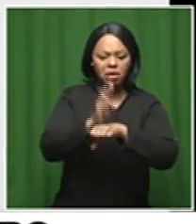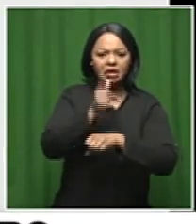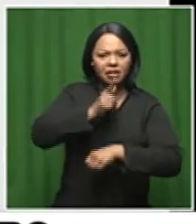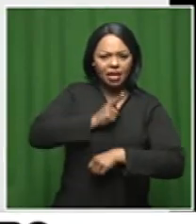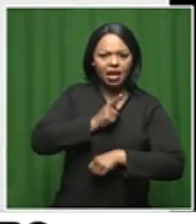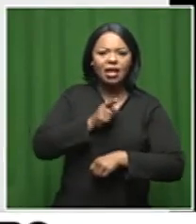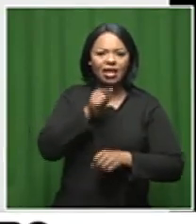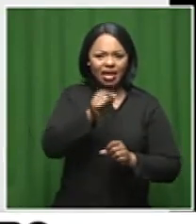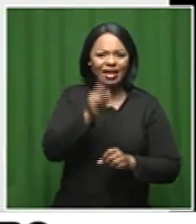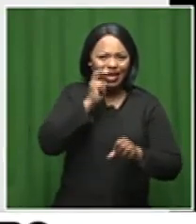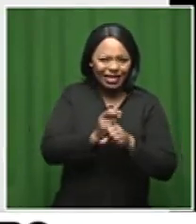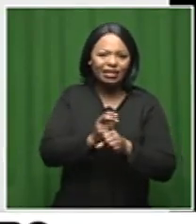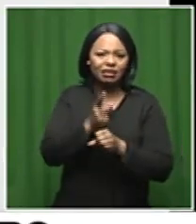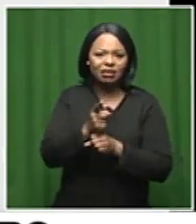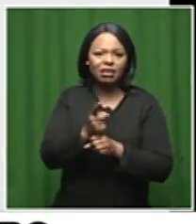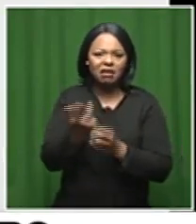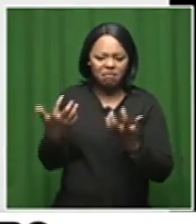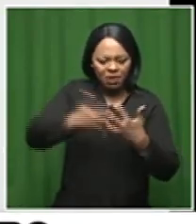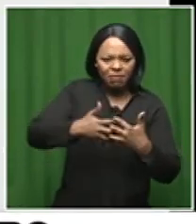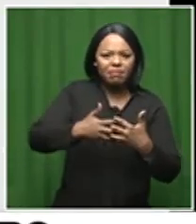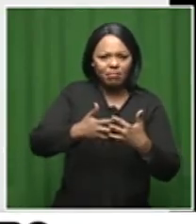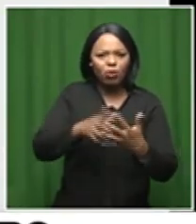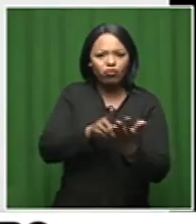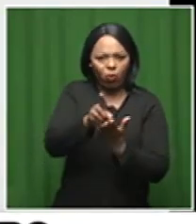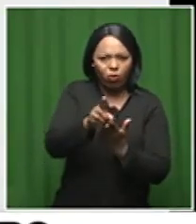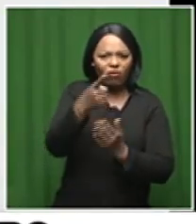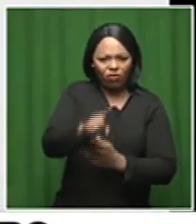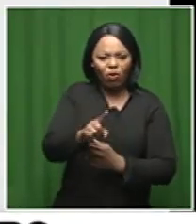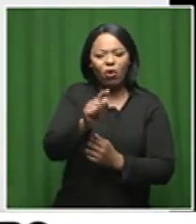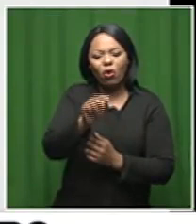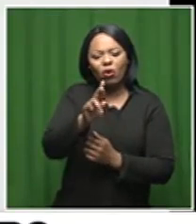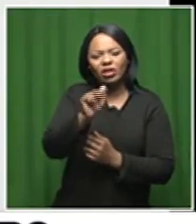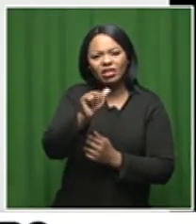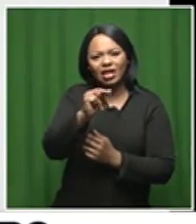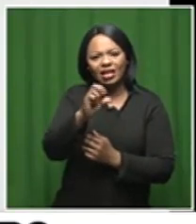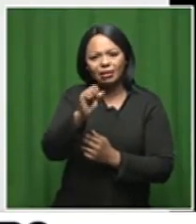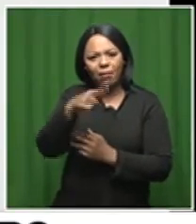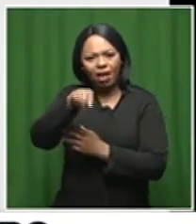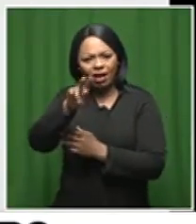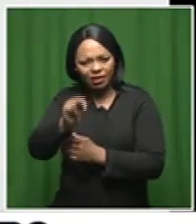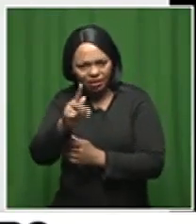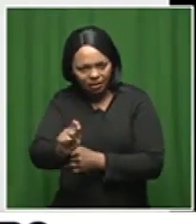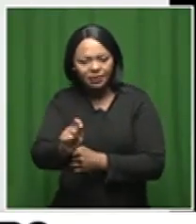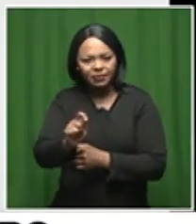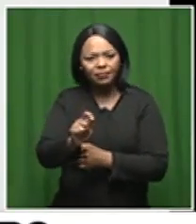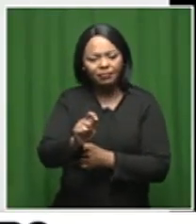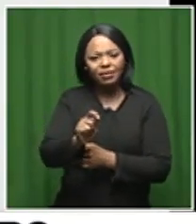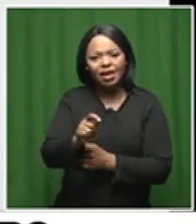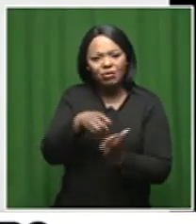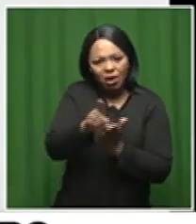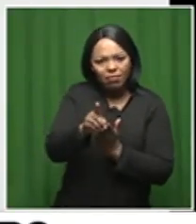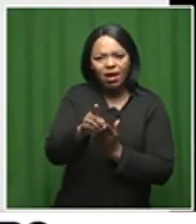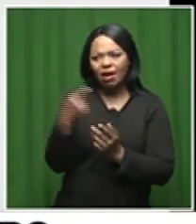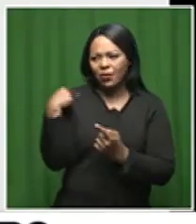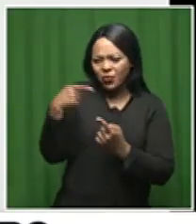that would require a transplant for treatment. So the bone marrow registry activated a search from